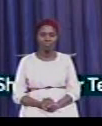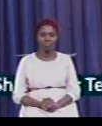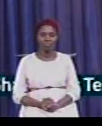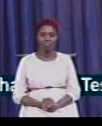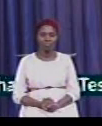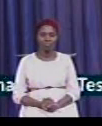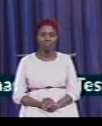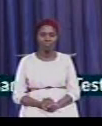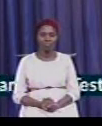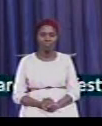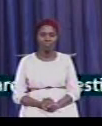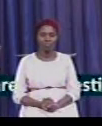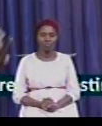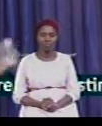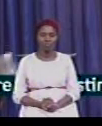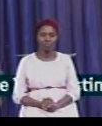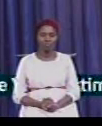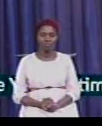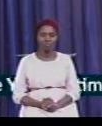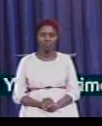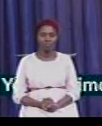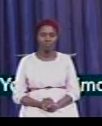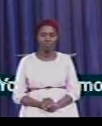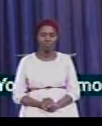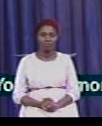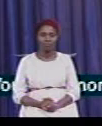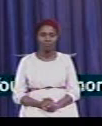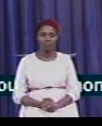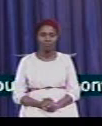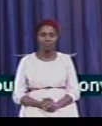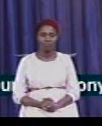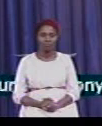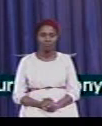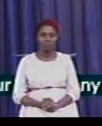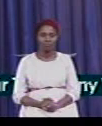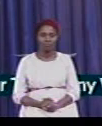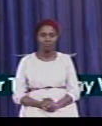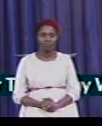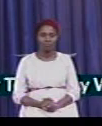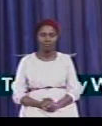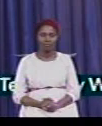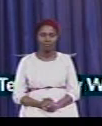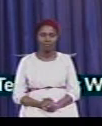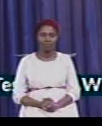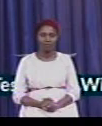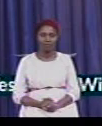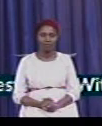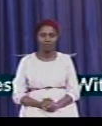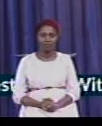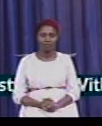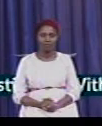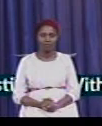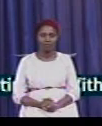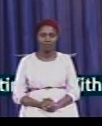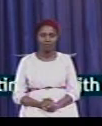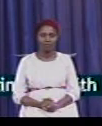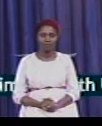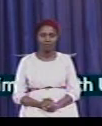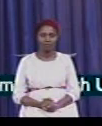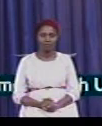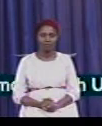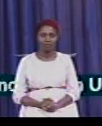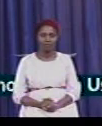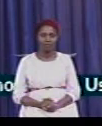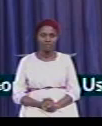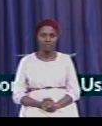memo. Enkanka me tears of pain na o se be etumi na ewo papa ni mu na odele kasa na on chere. Na obra me be she